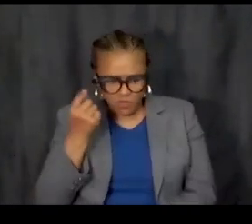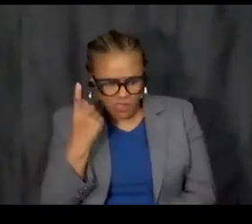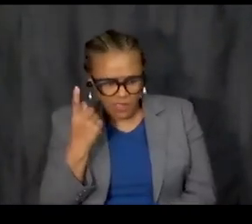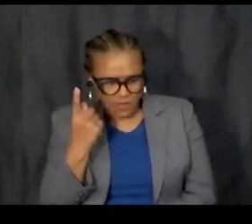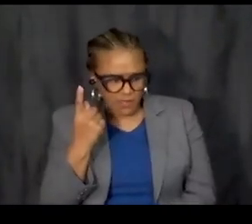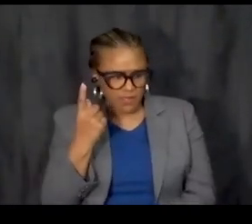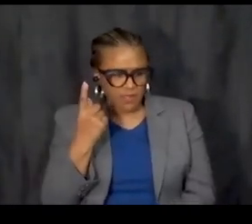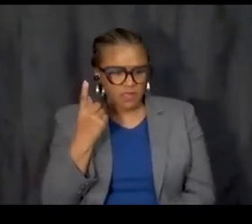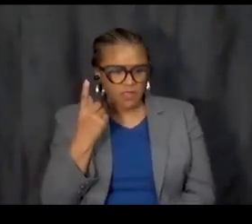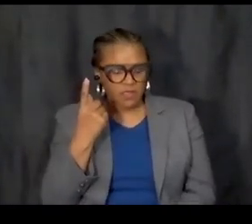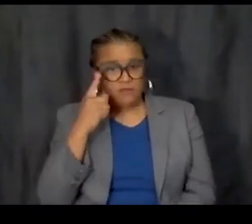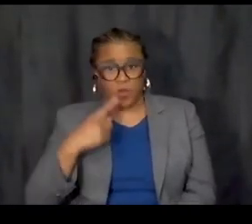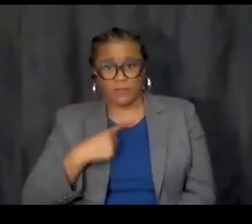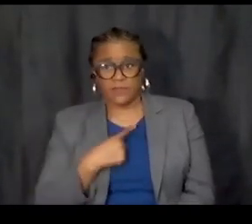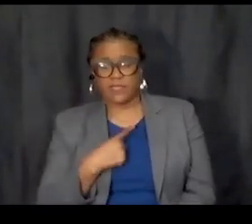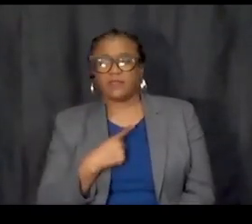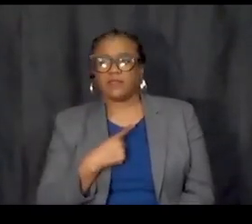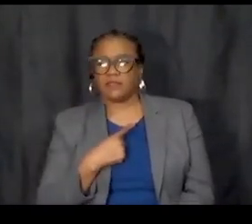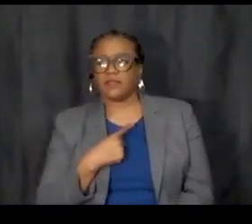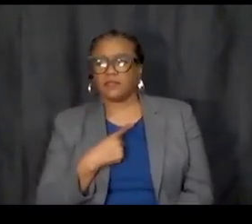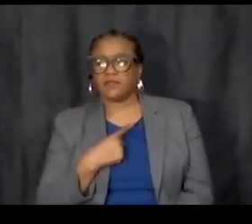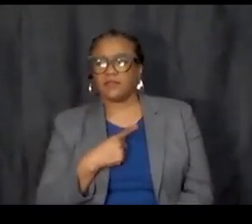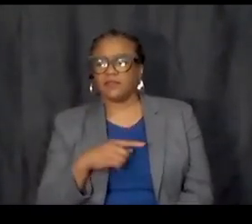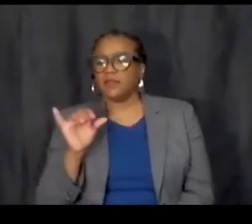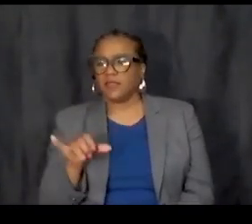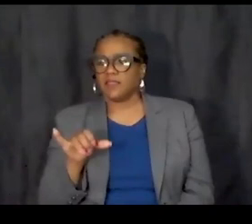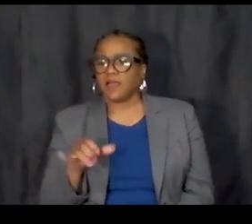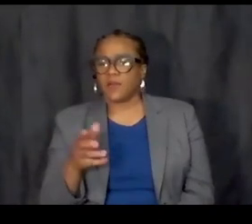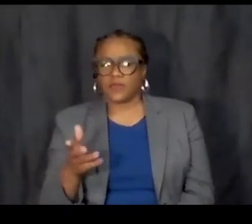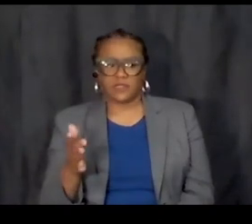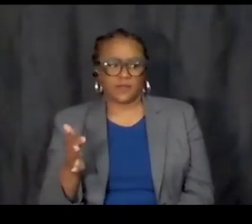me. That was